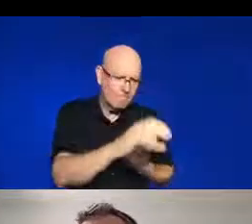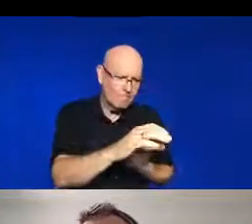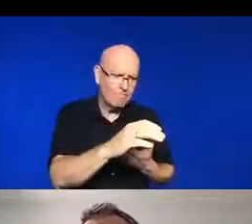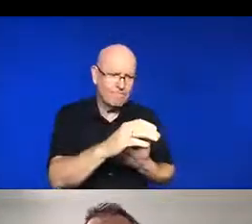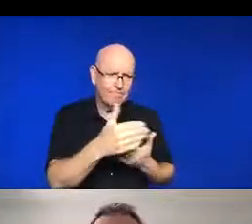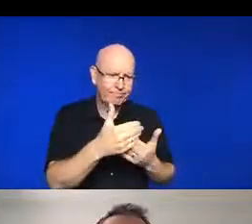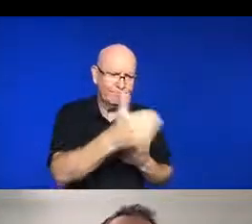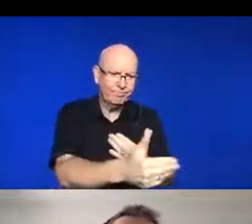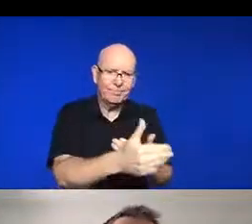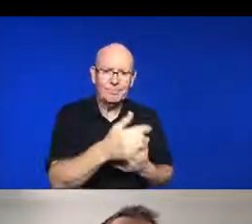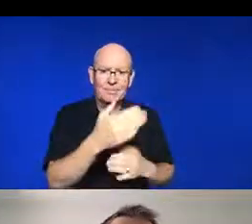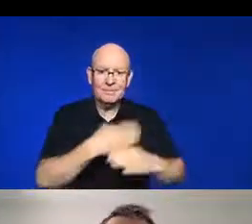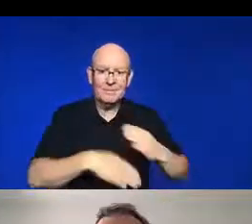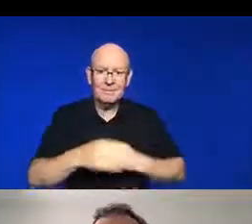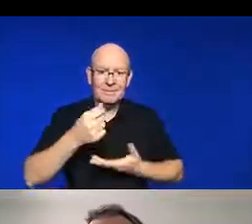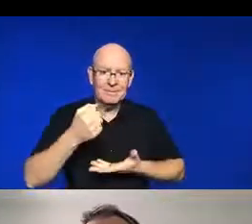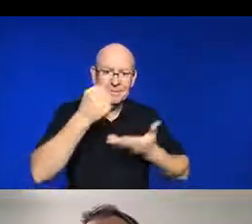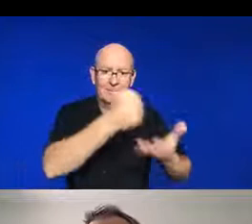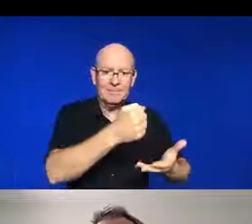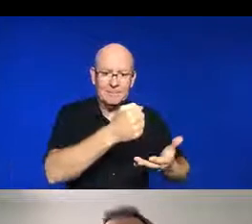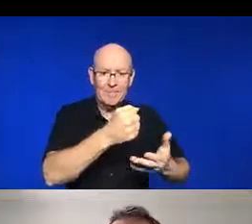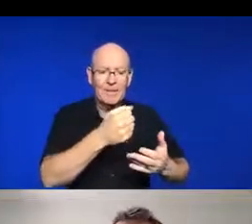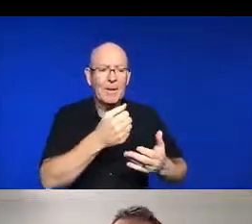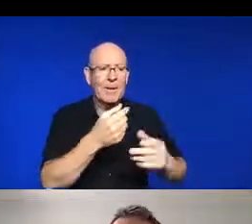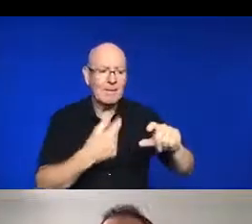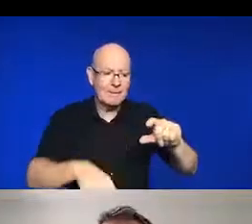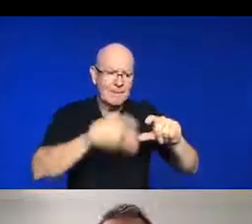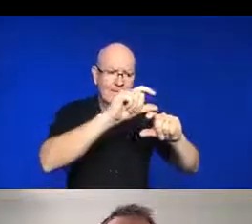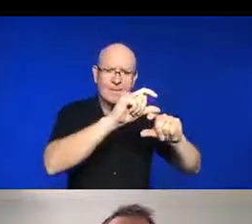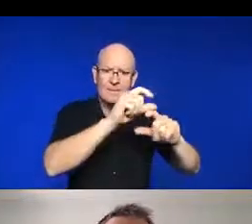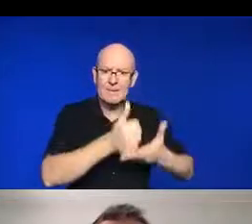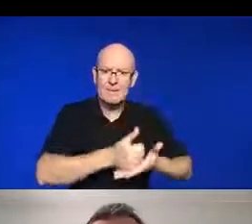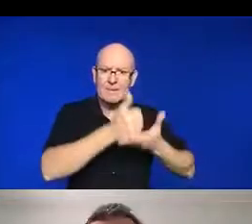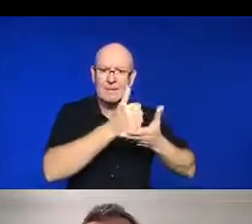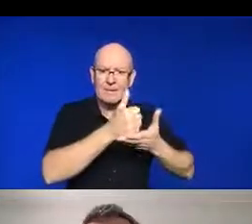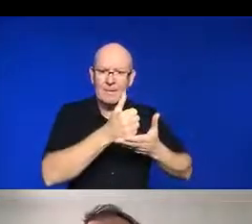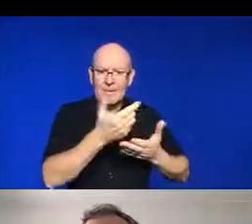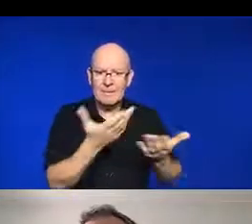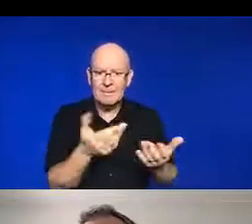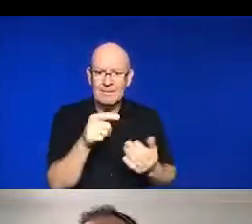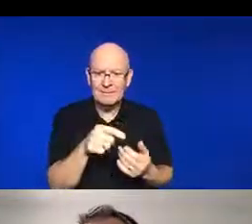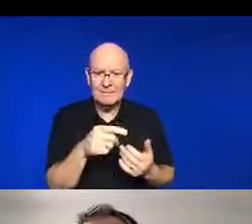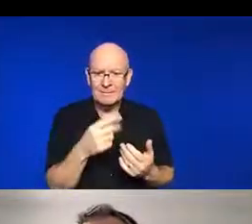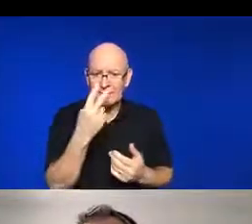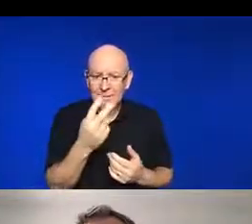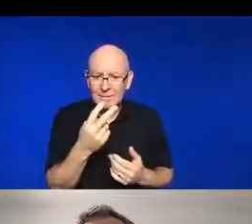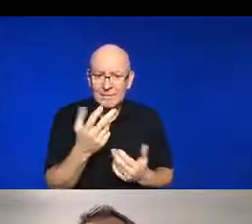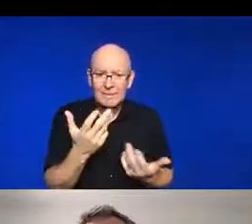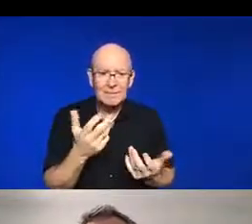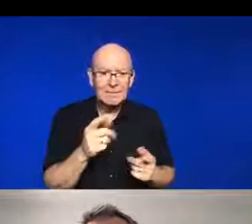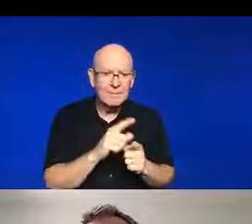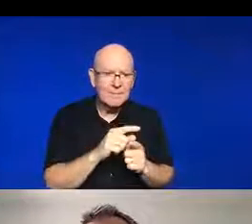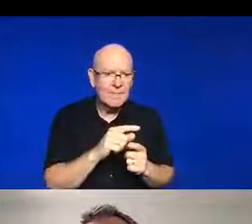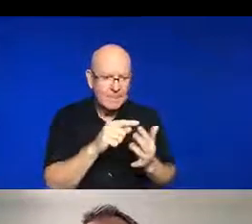eligibility criteria. Sri Lanka, for instance, included all the people that were on waiting lists